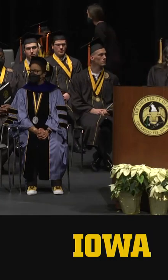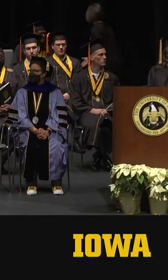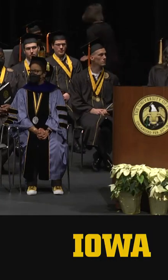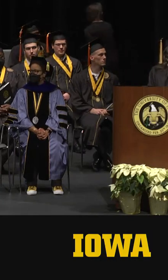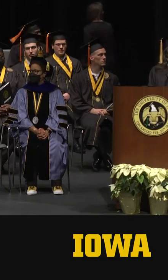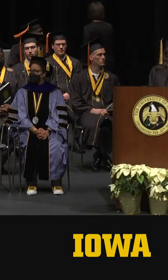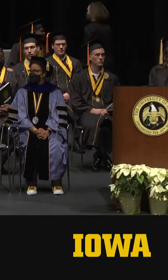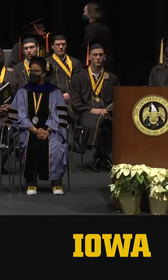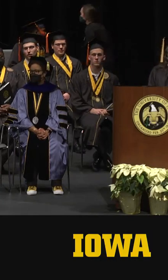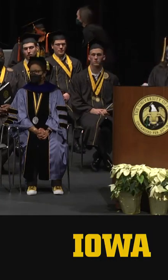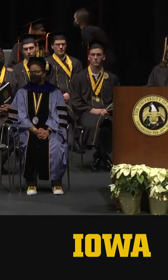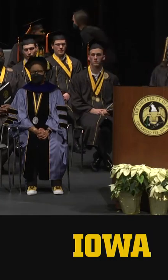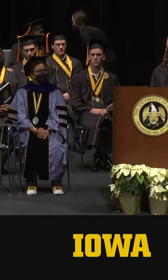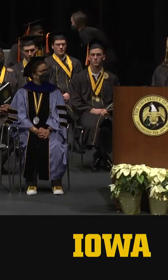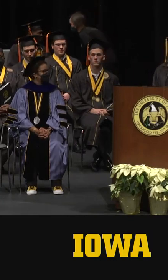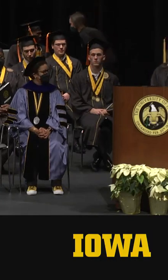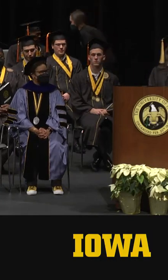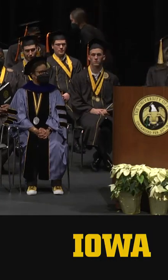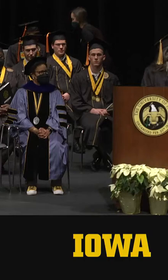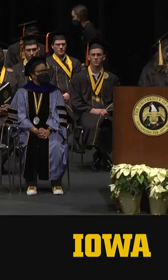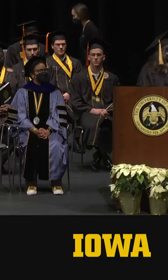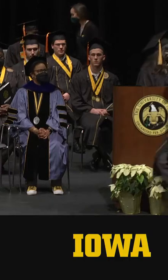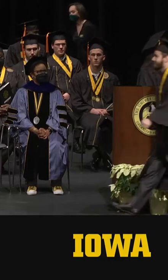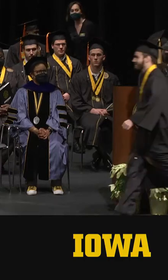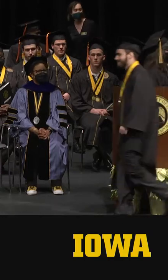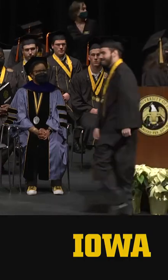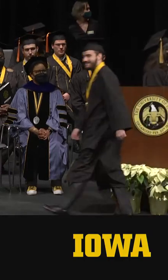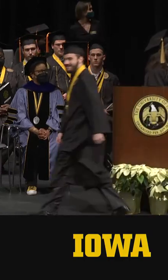Henry James DeLuca.